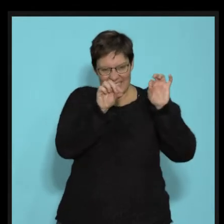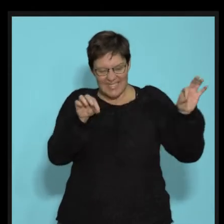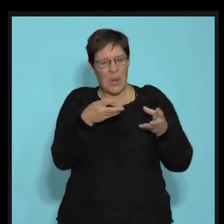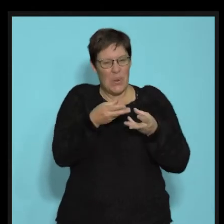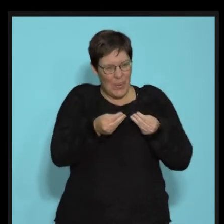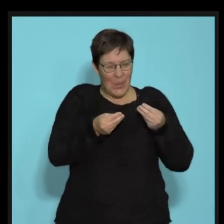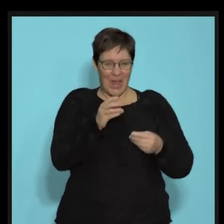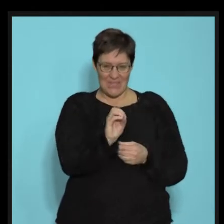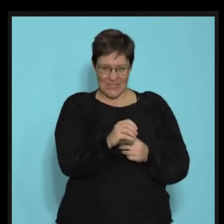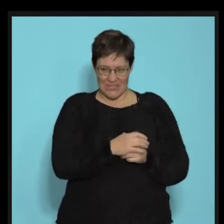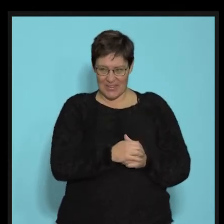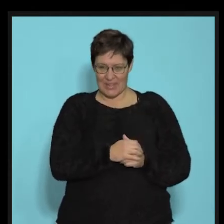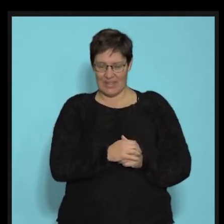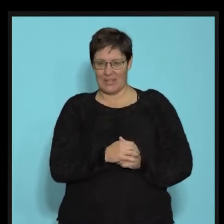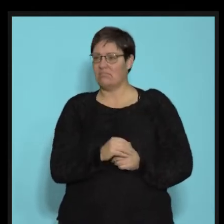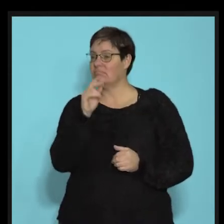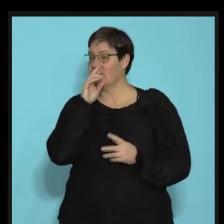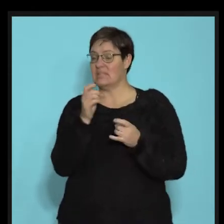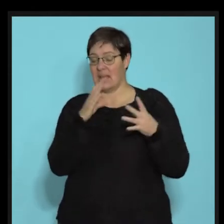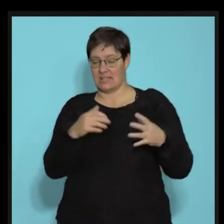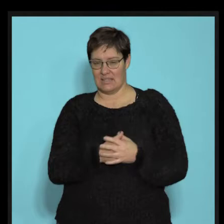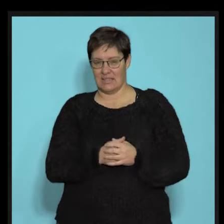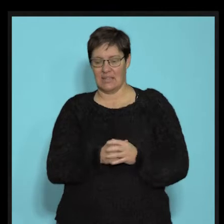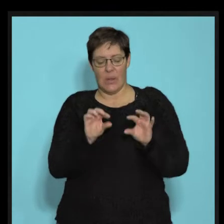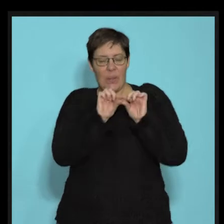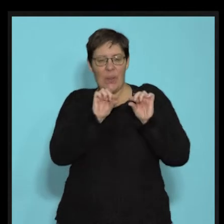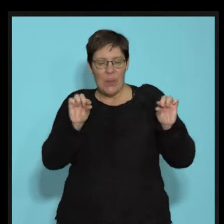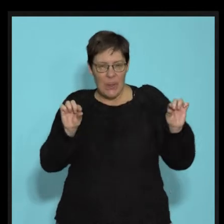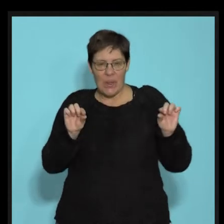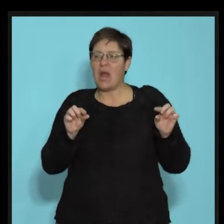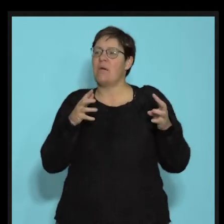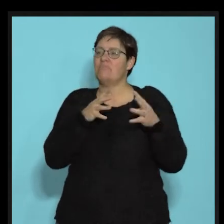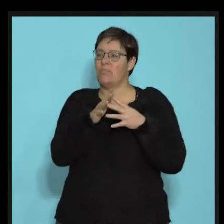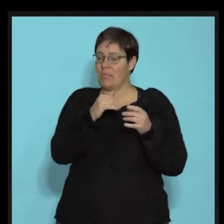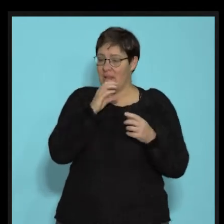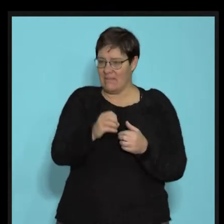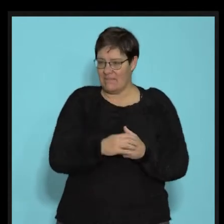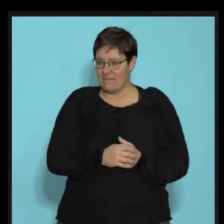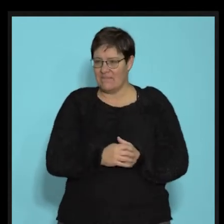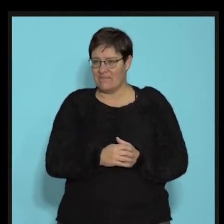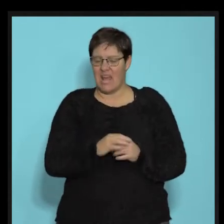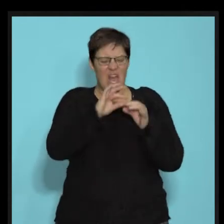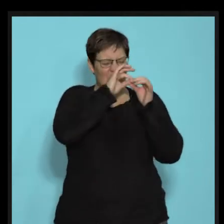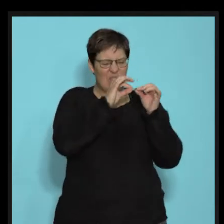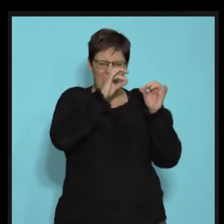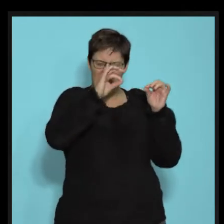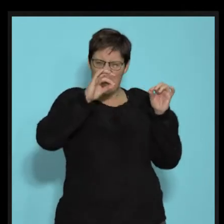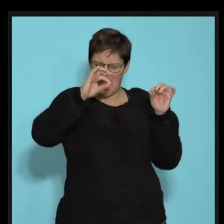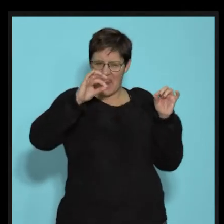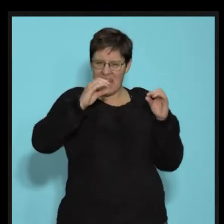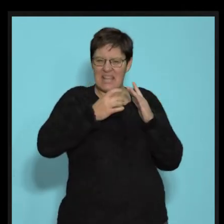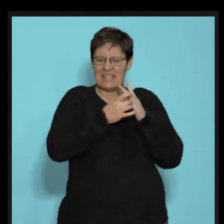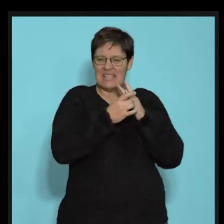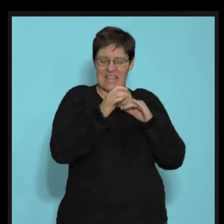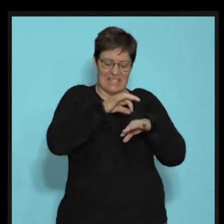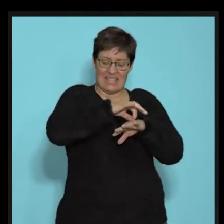when we think of all these things. So let's start here. Thin and permeable. Very thin layer of skin